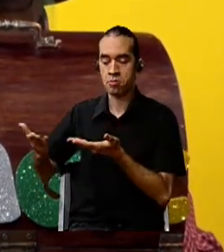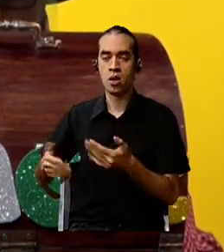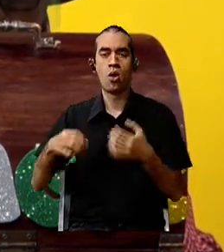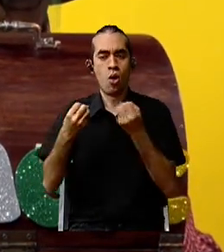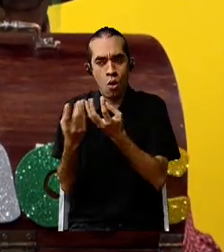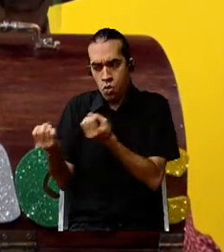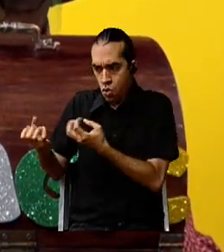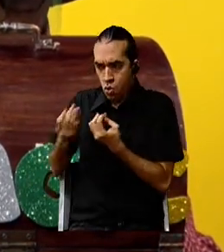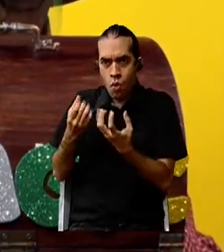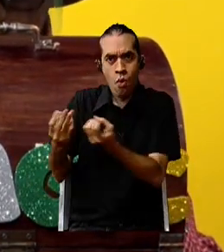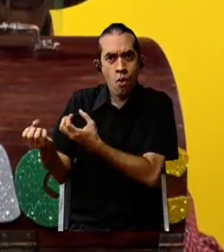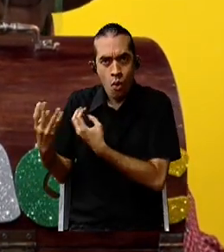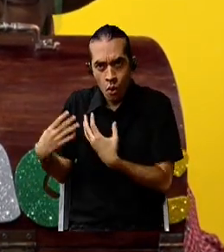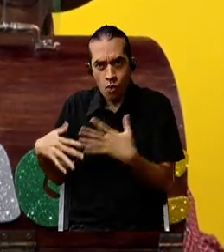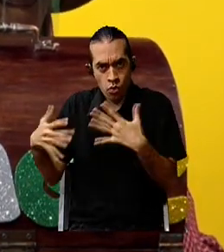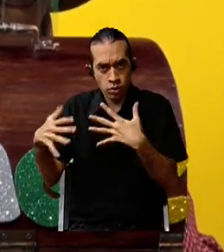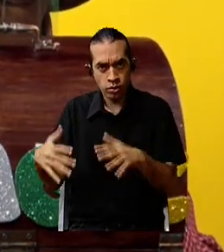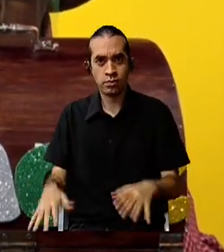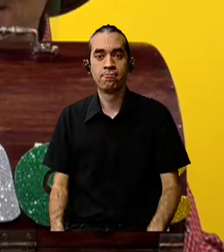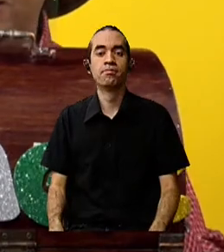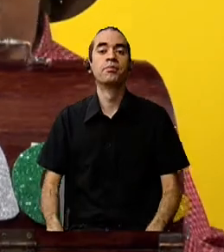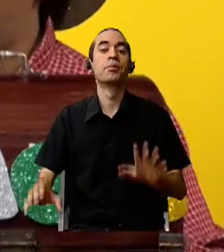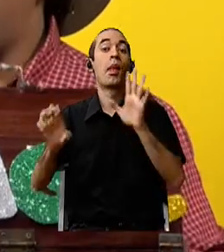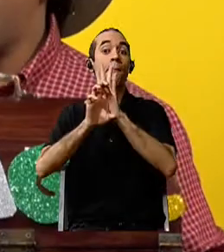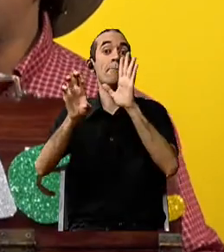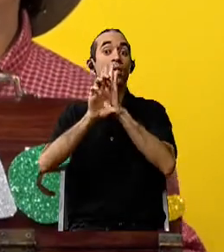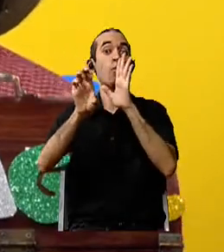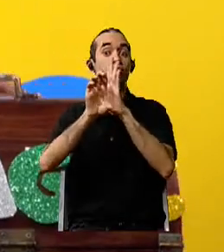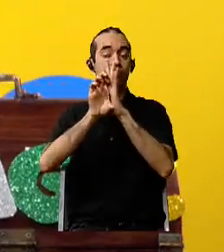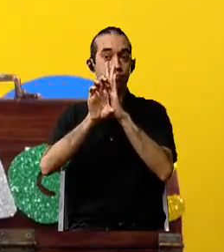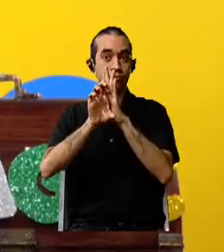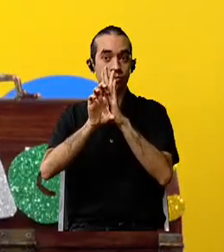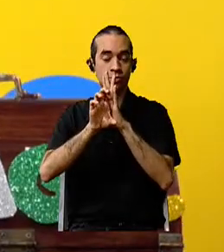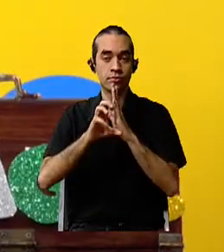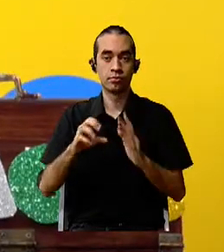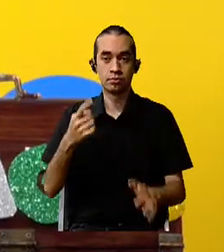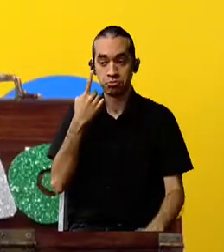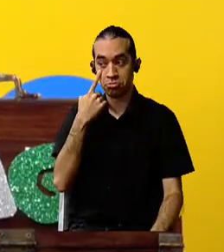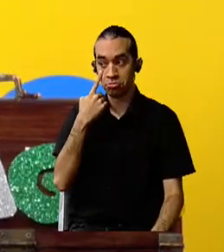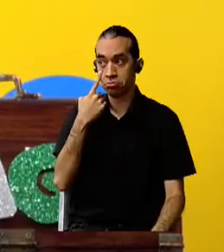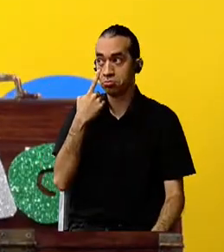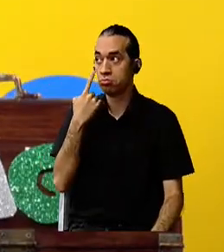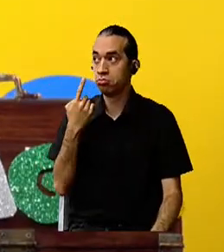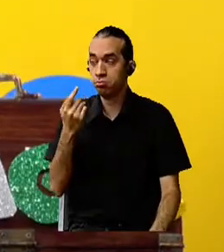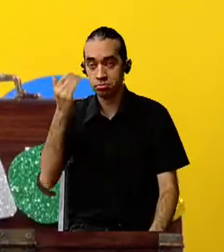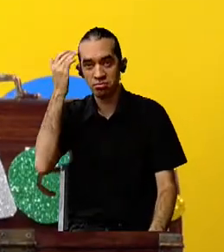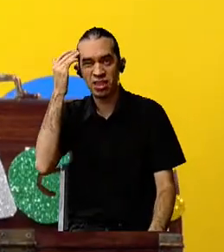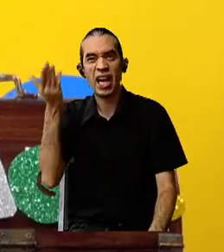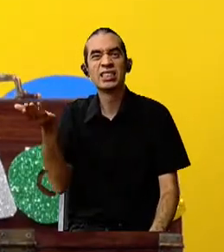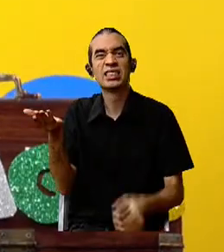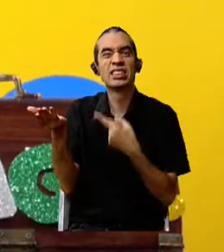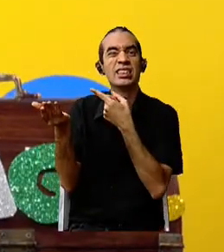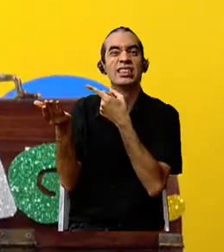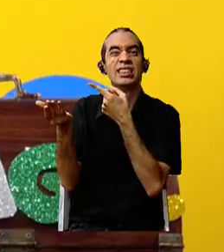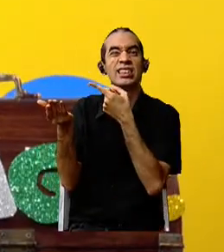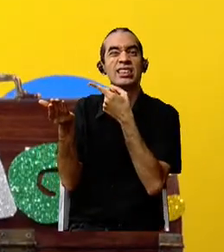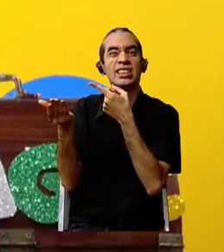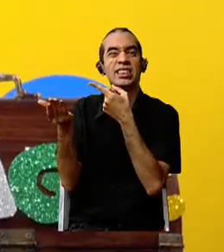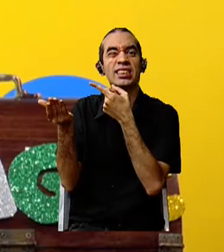many things in here, Chuli. For instance, Chuli, do you know what this is?